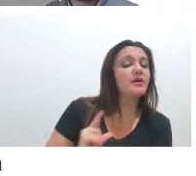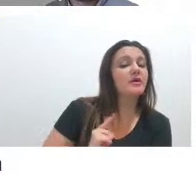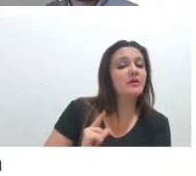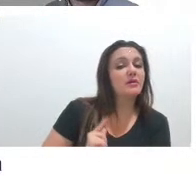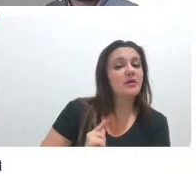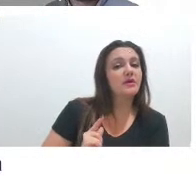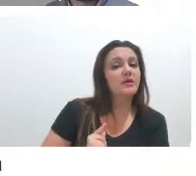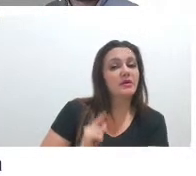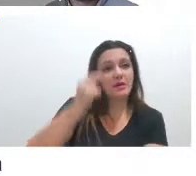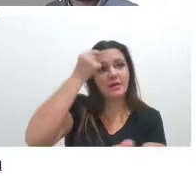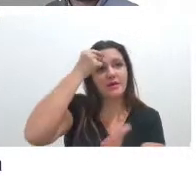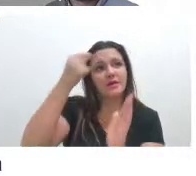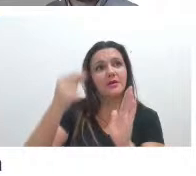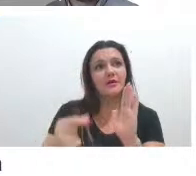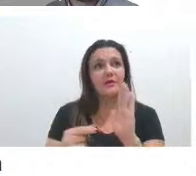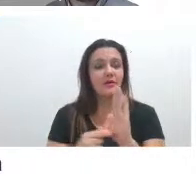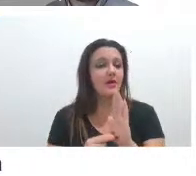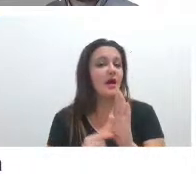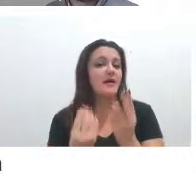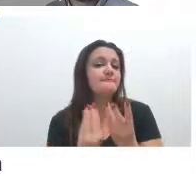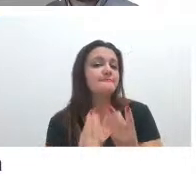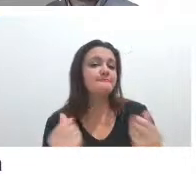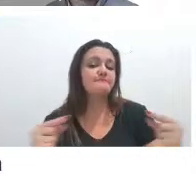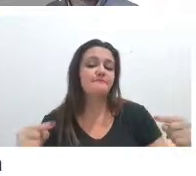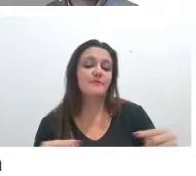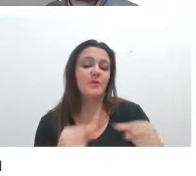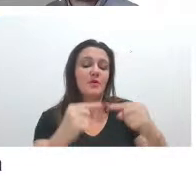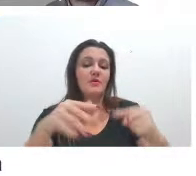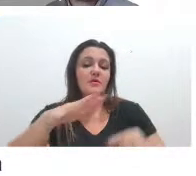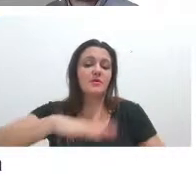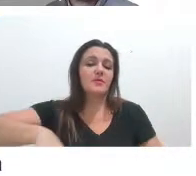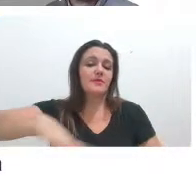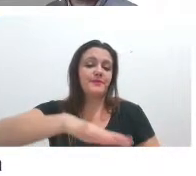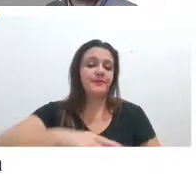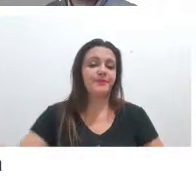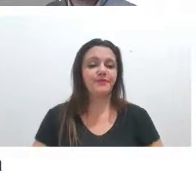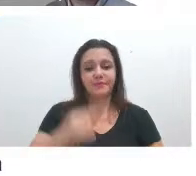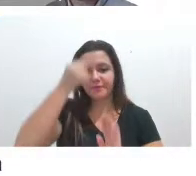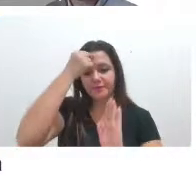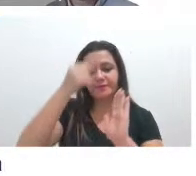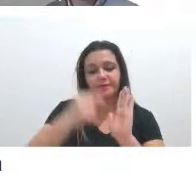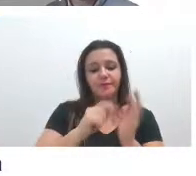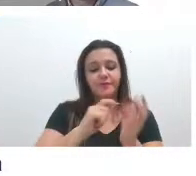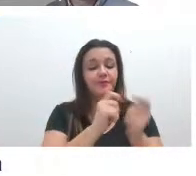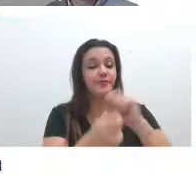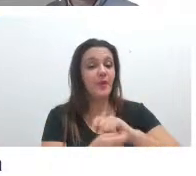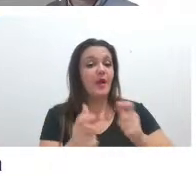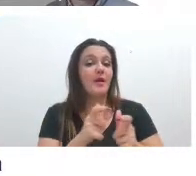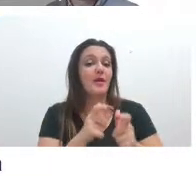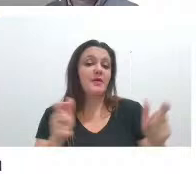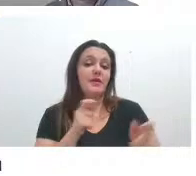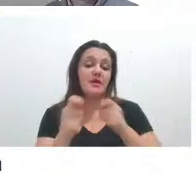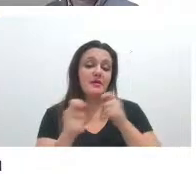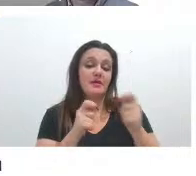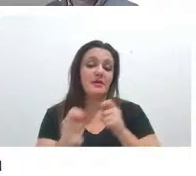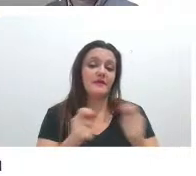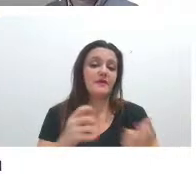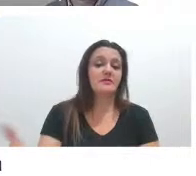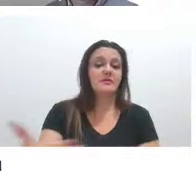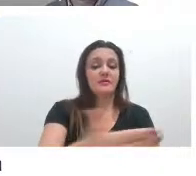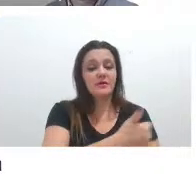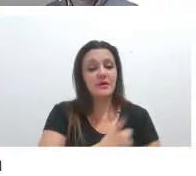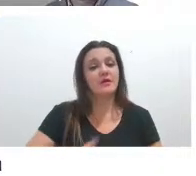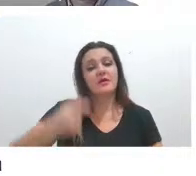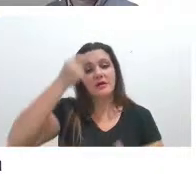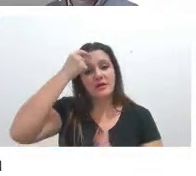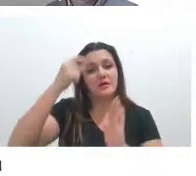When it comes to AI replacing humans, the majority of our interviewees felt that AI will not replace the need for human teachers anytime soon, and